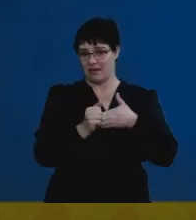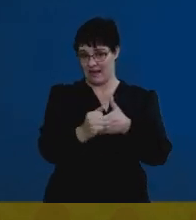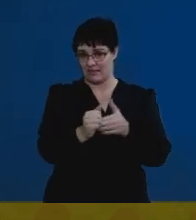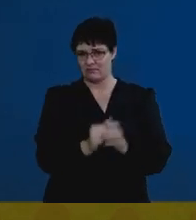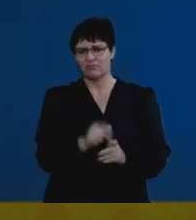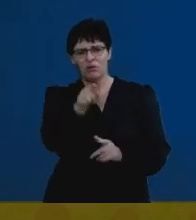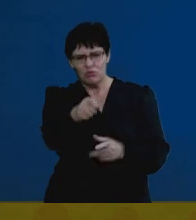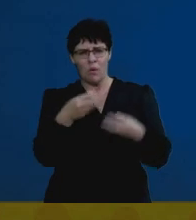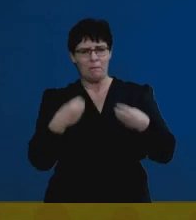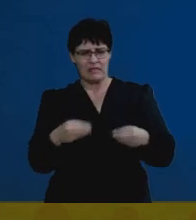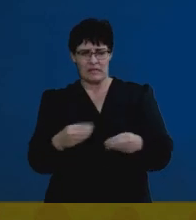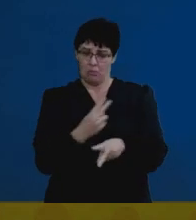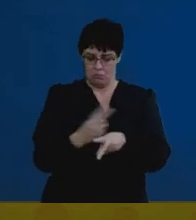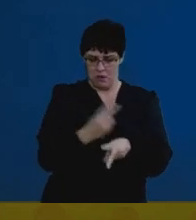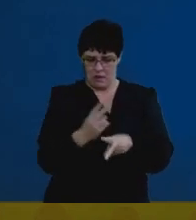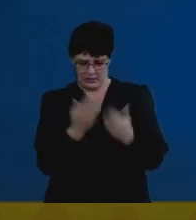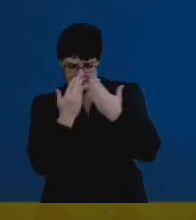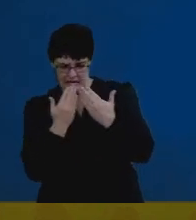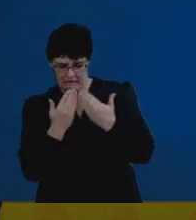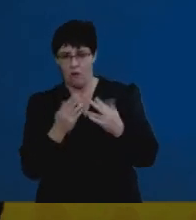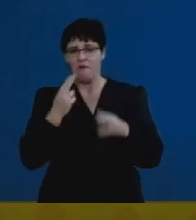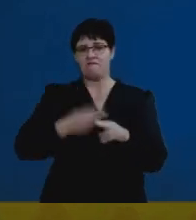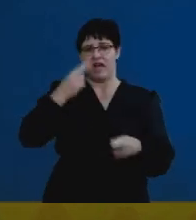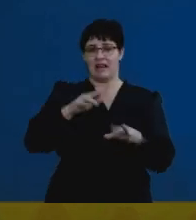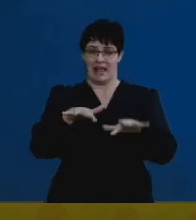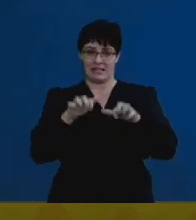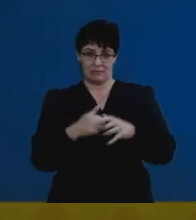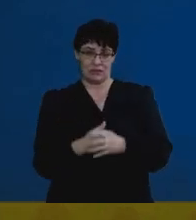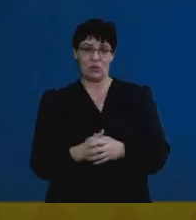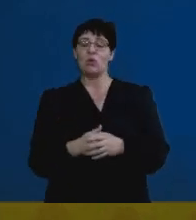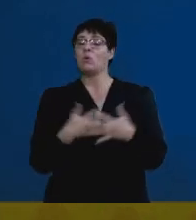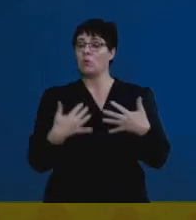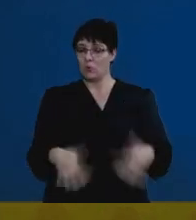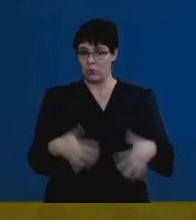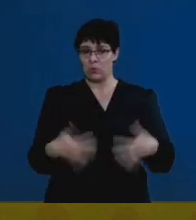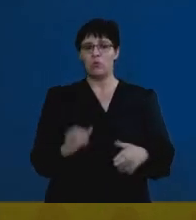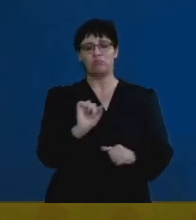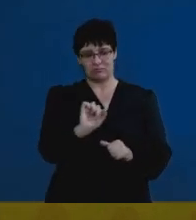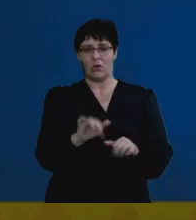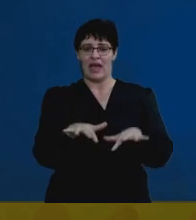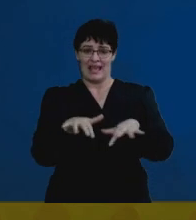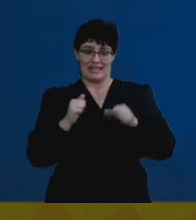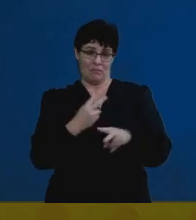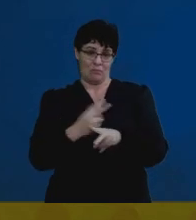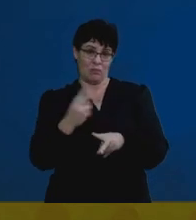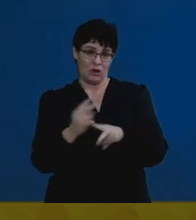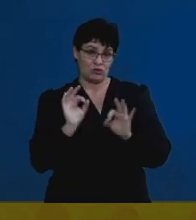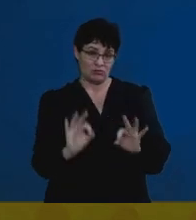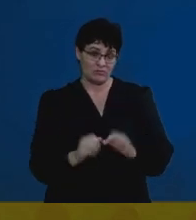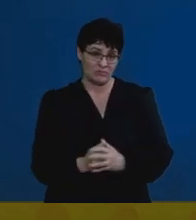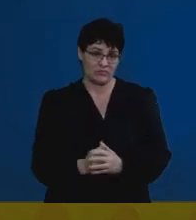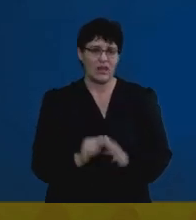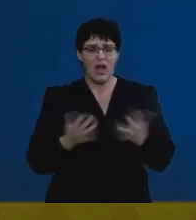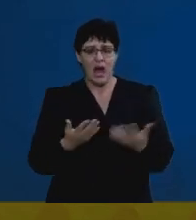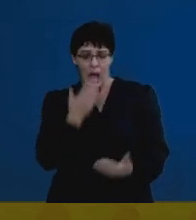guys are busy obviously preparing for your final exams. It's a very significant point in your exam preparation. How do you